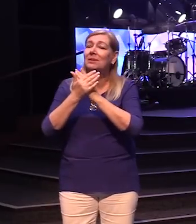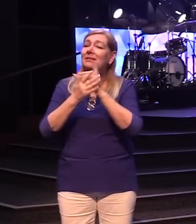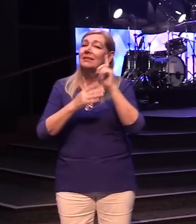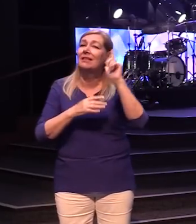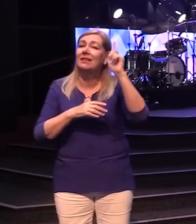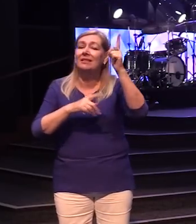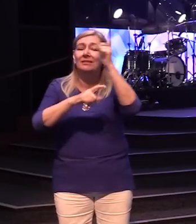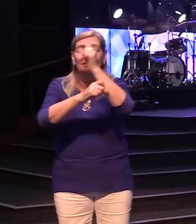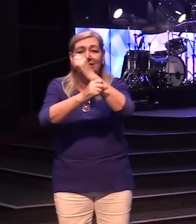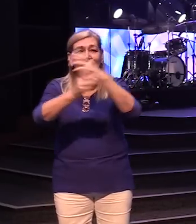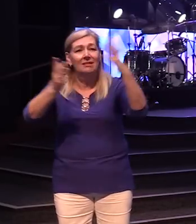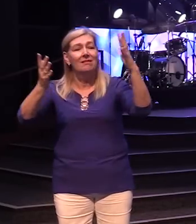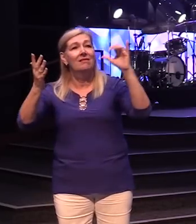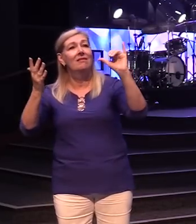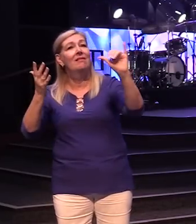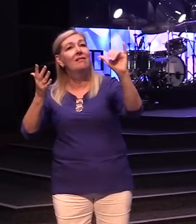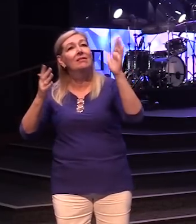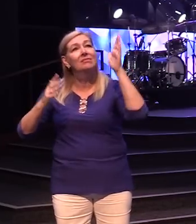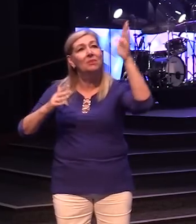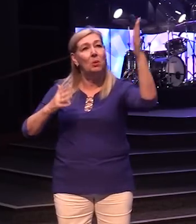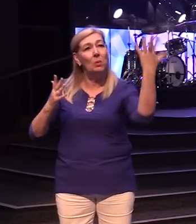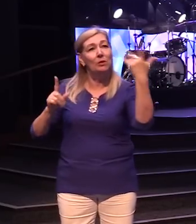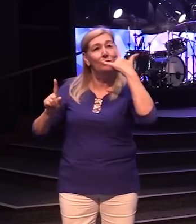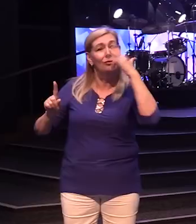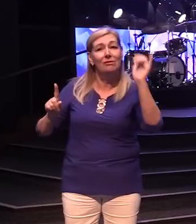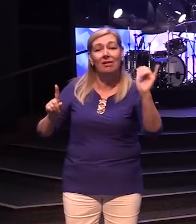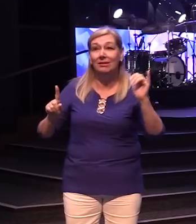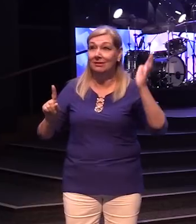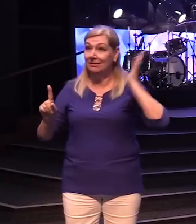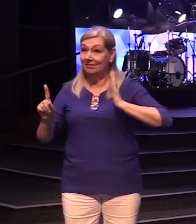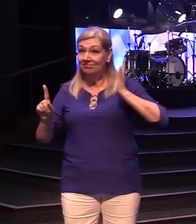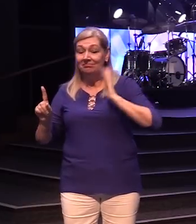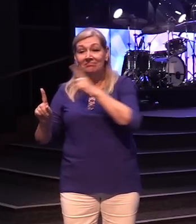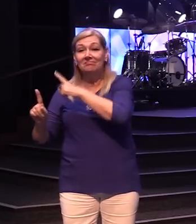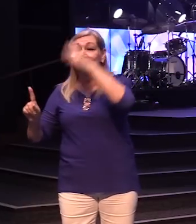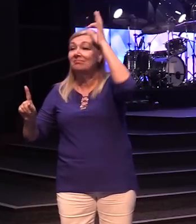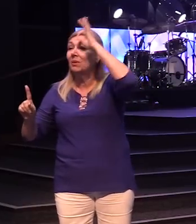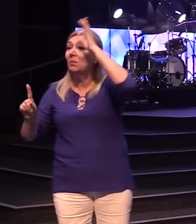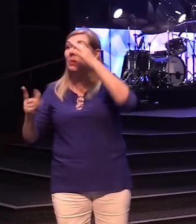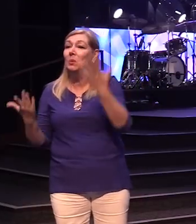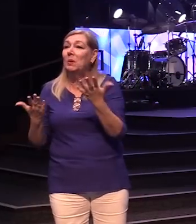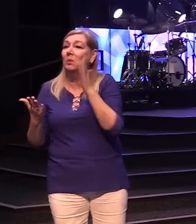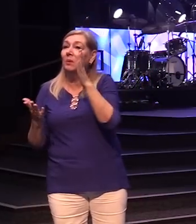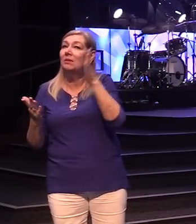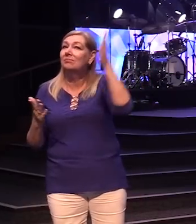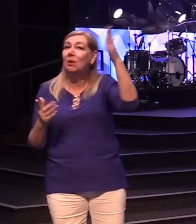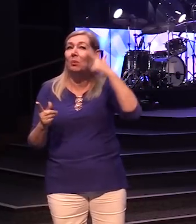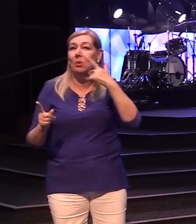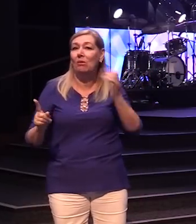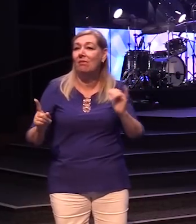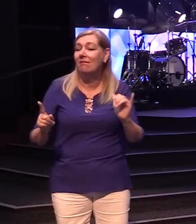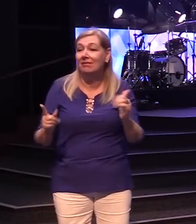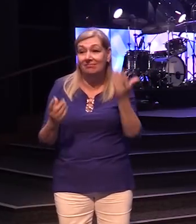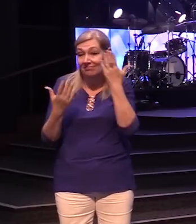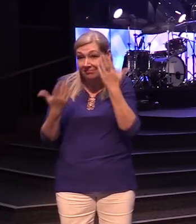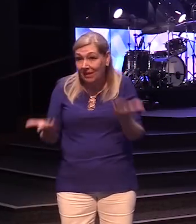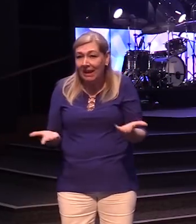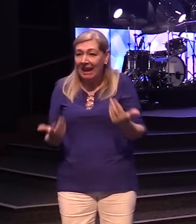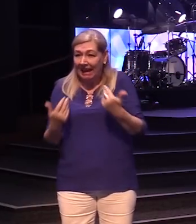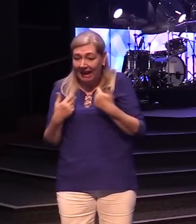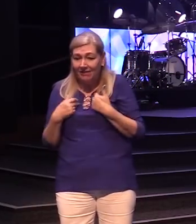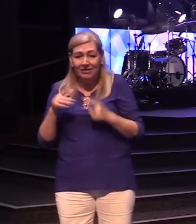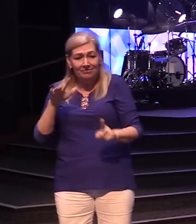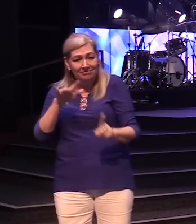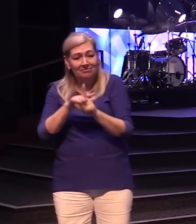focus. There were things ingrained in the national culture that had to be dealt with, rooted